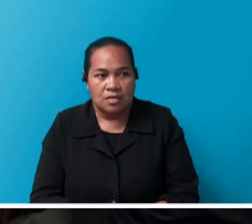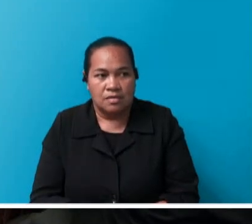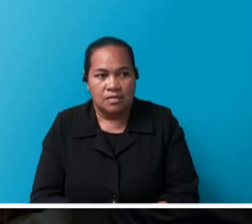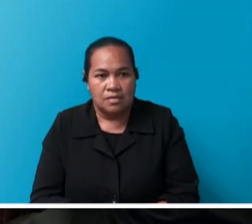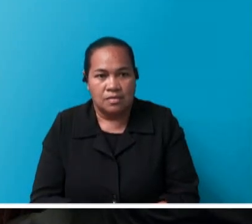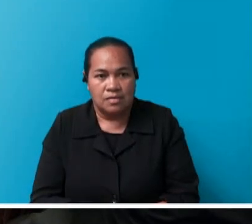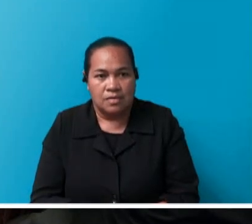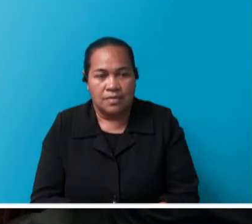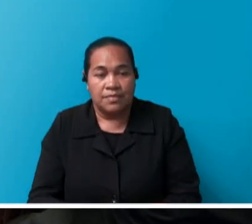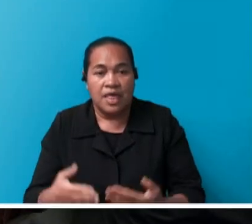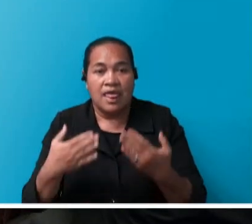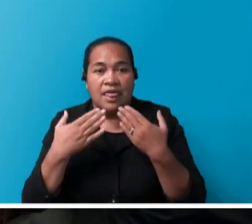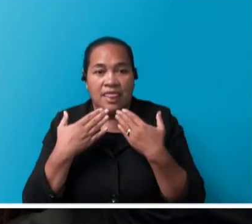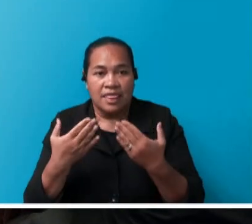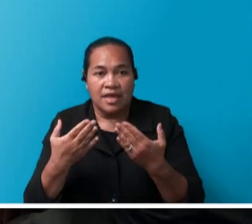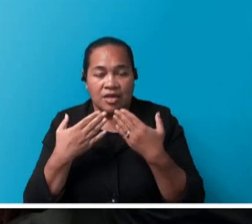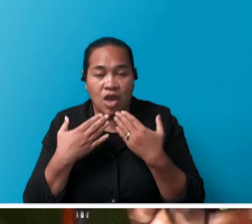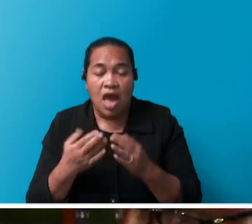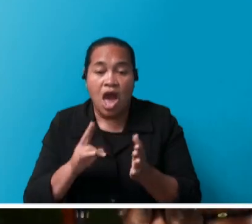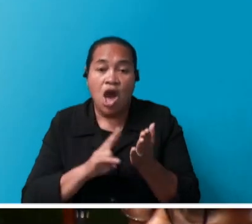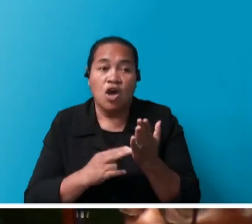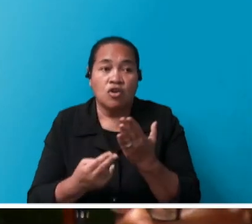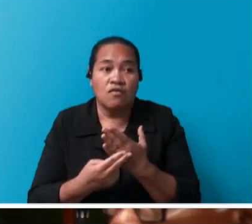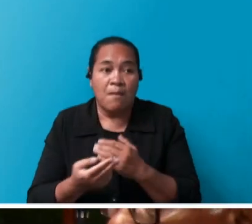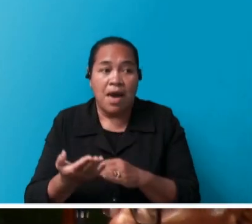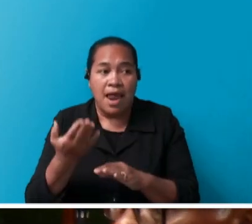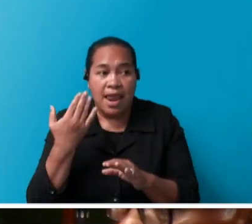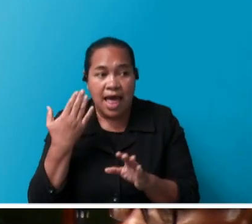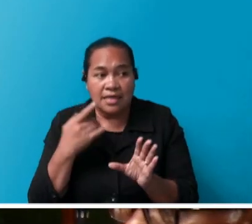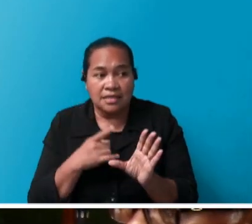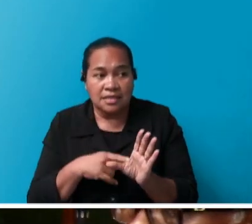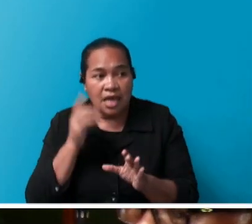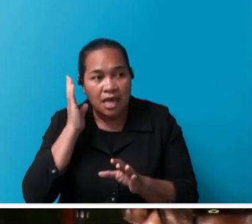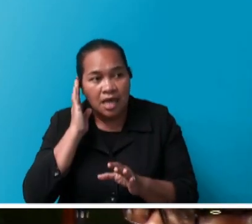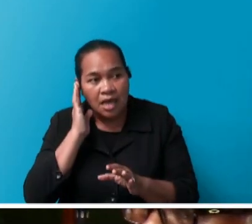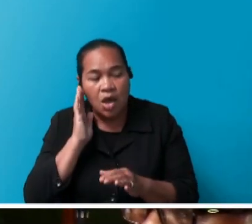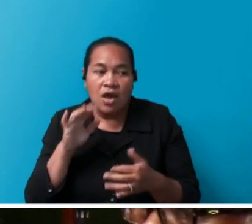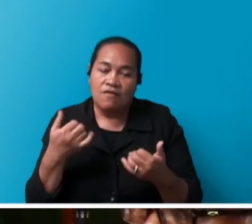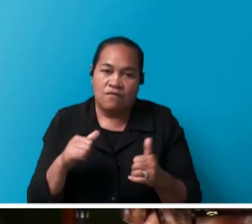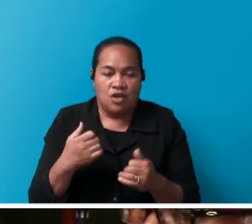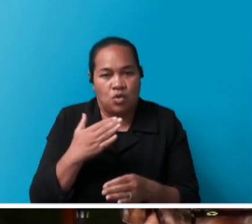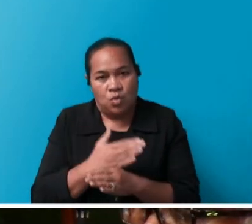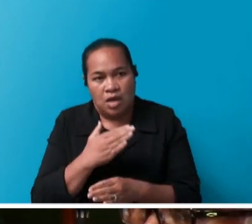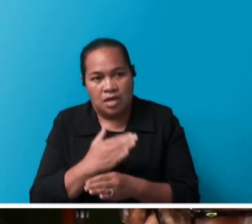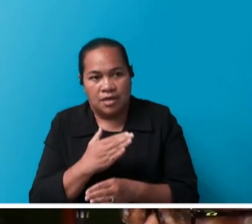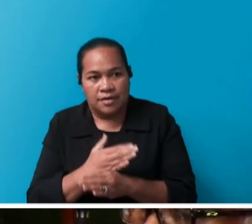Thank you, Mr. Speaker, sir. In November last year, our maintenance team have completed renovation work,